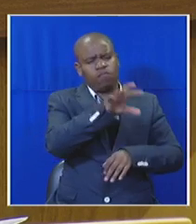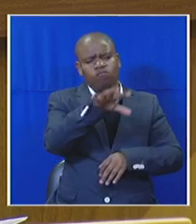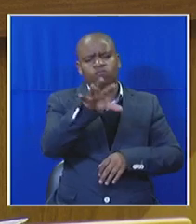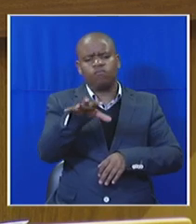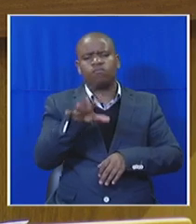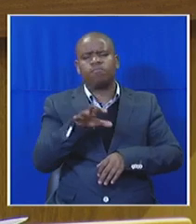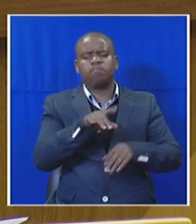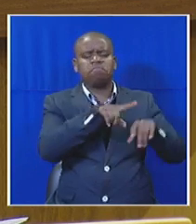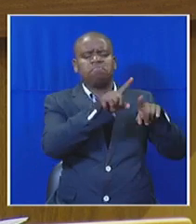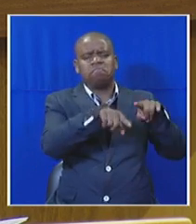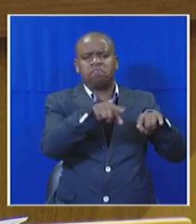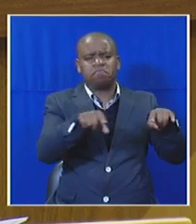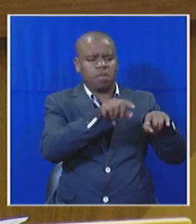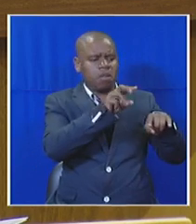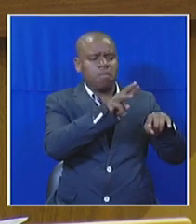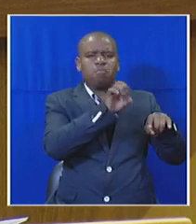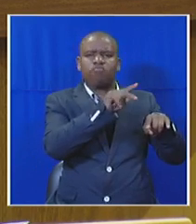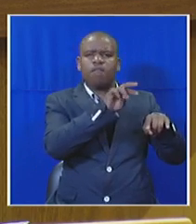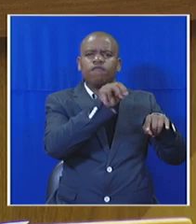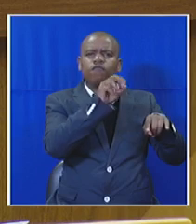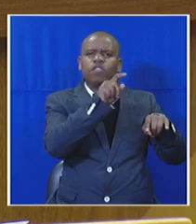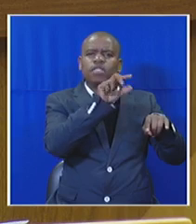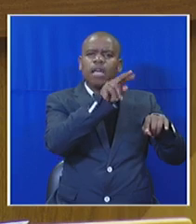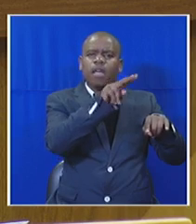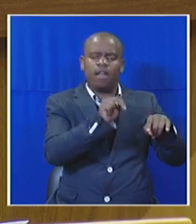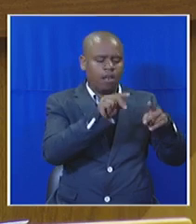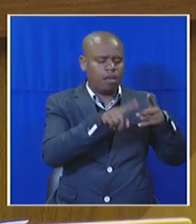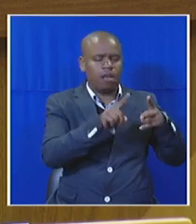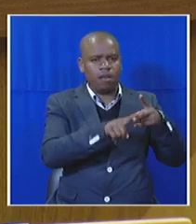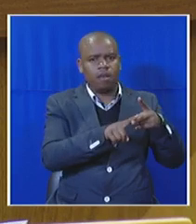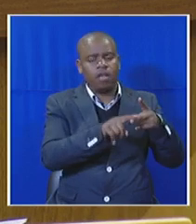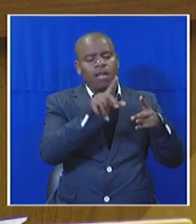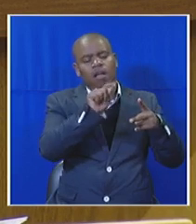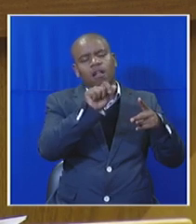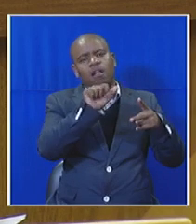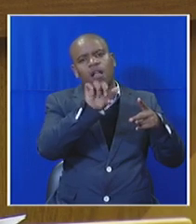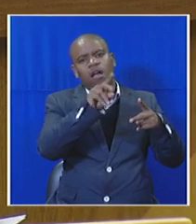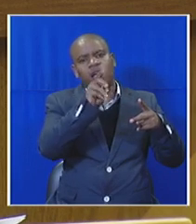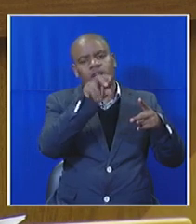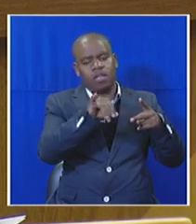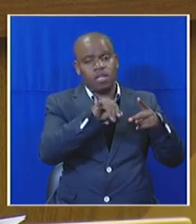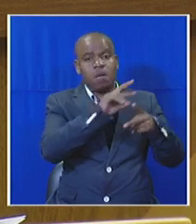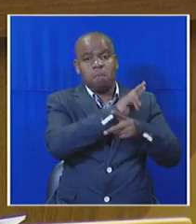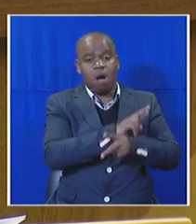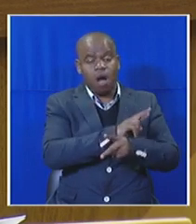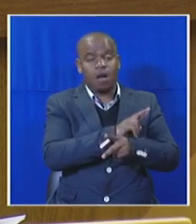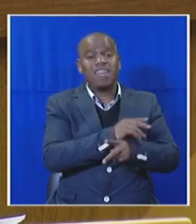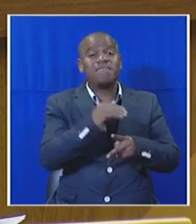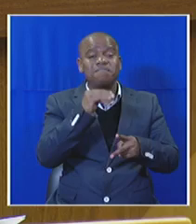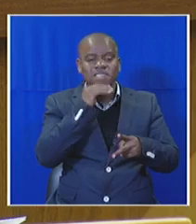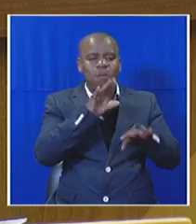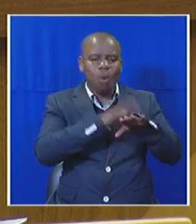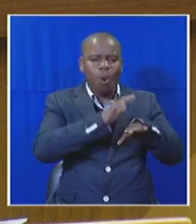Tladi Park in Soweto, and is promising that more parks will